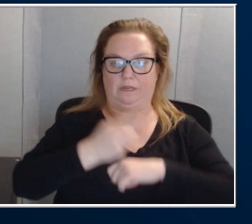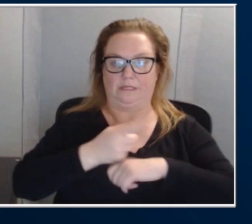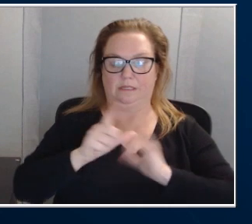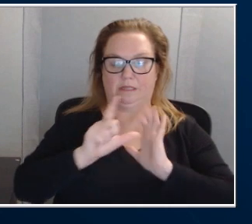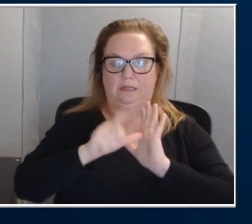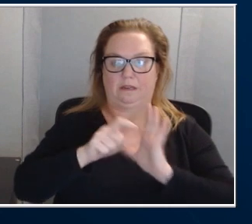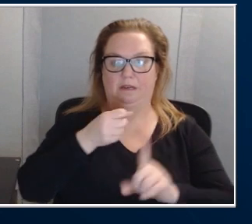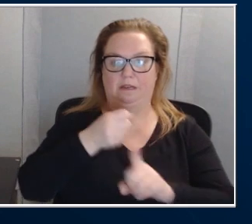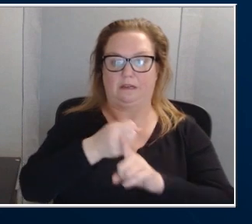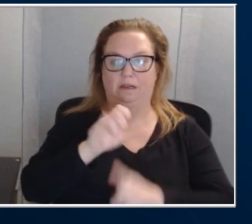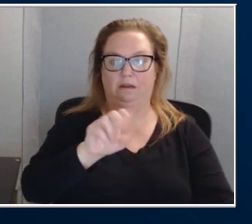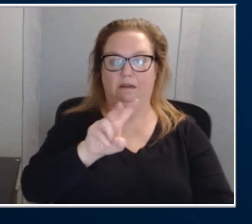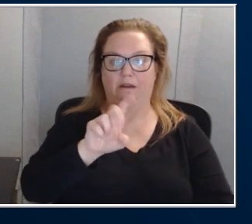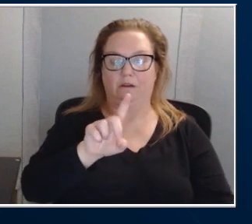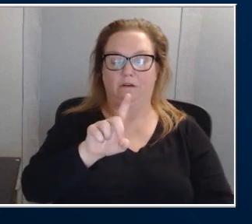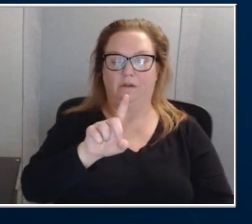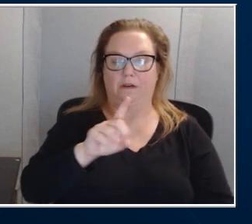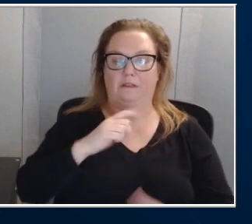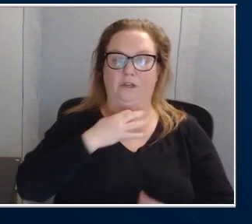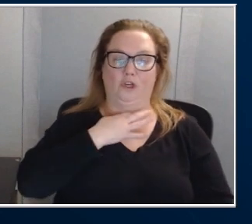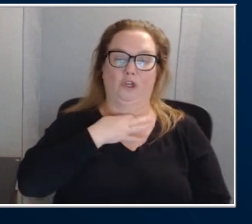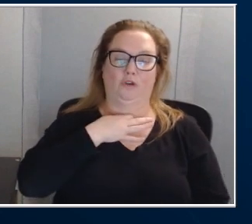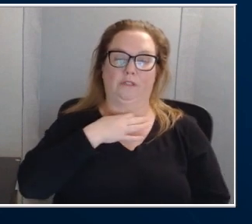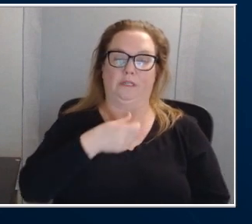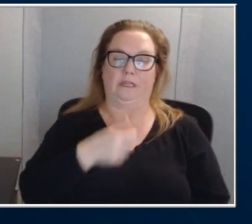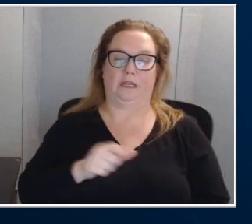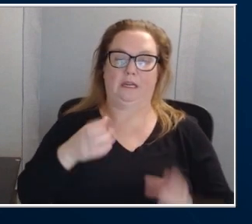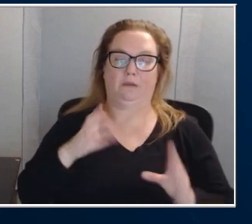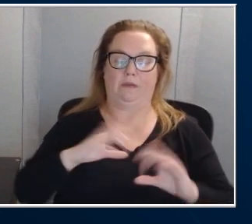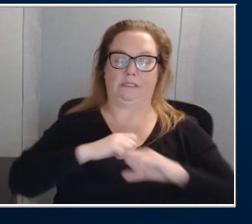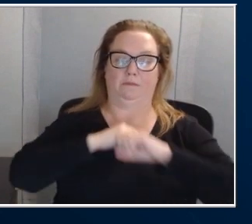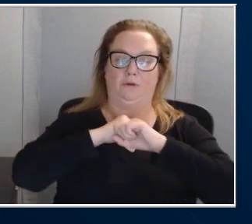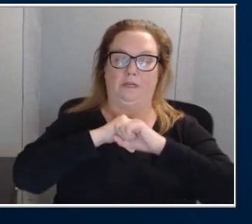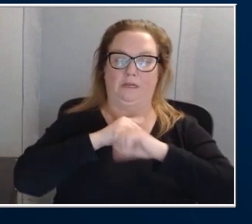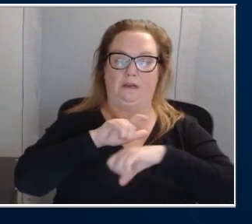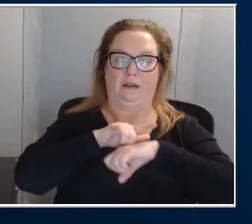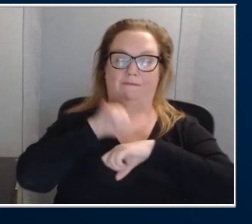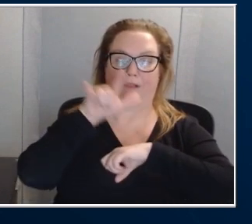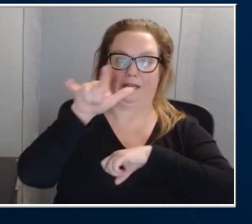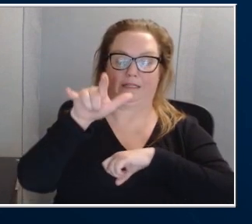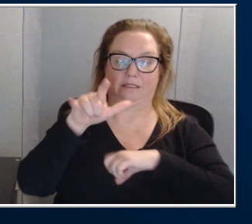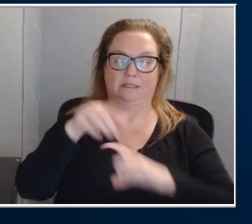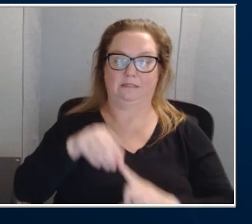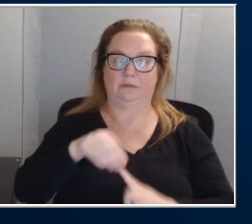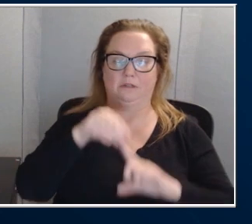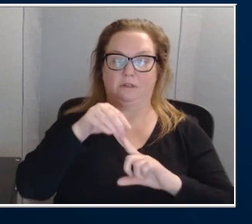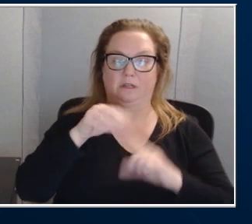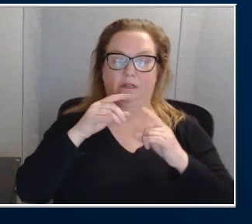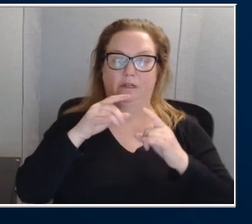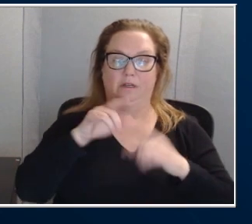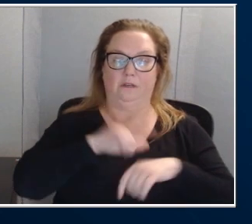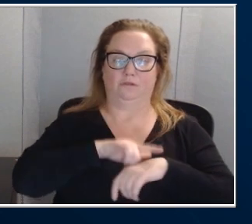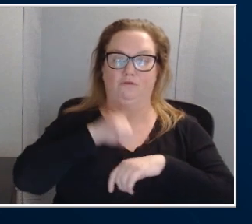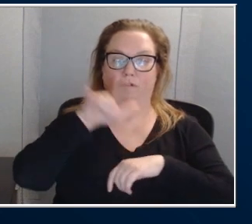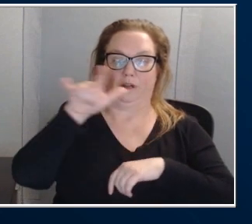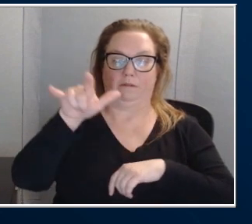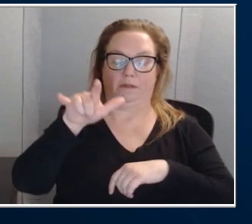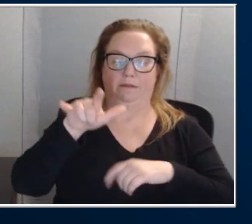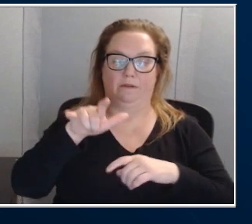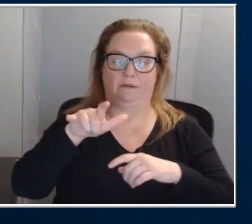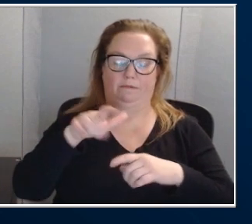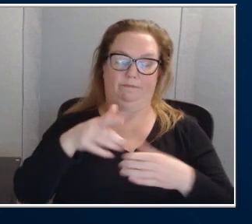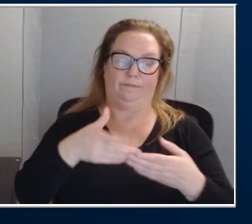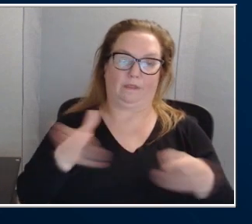with COVID. They're just curious, is there really any way to stay protected on flights anymore, especially if traveling to see vulnerable family